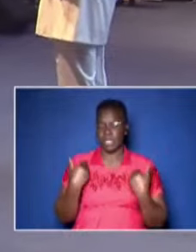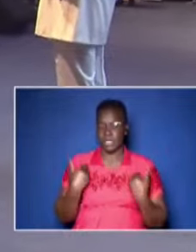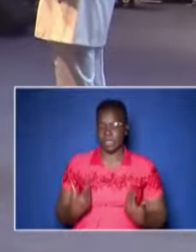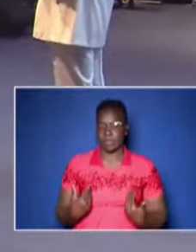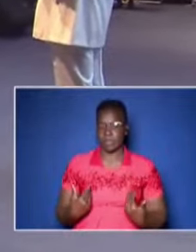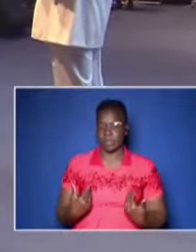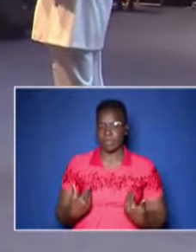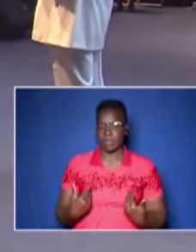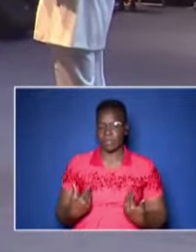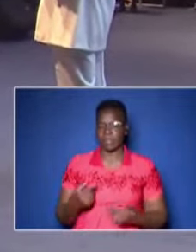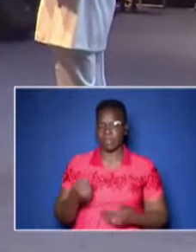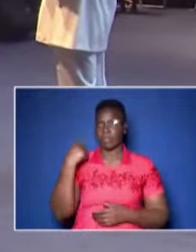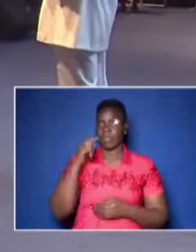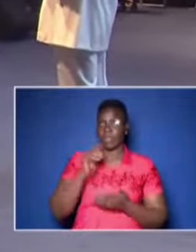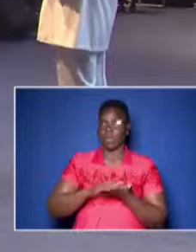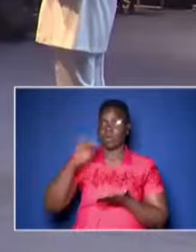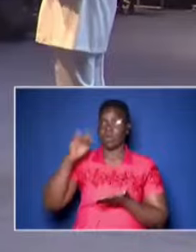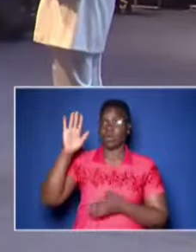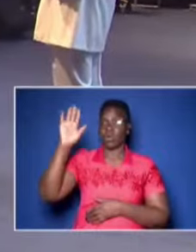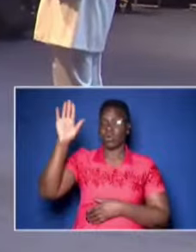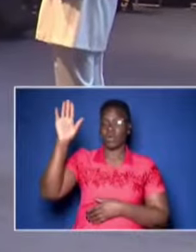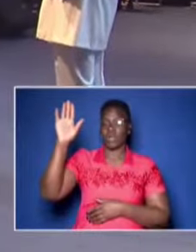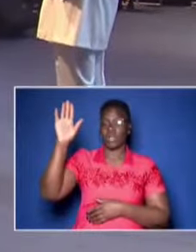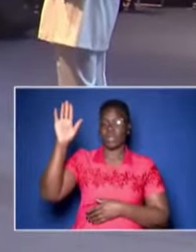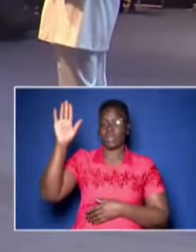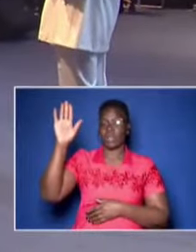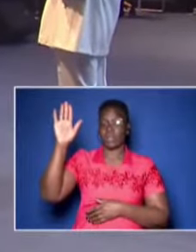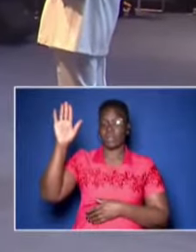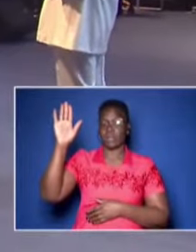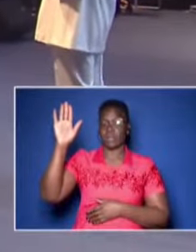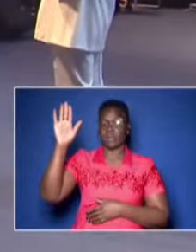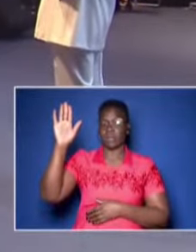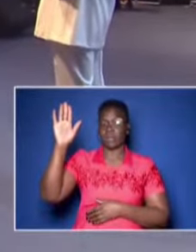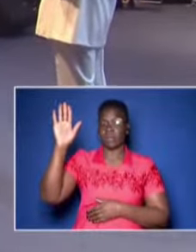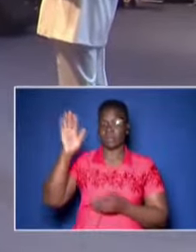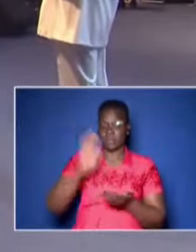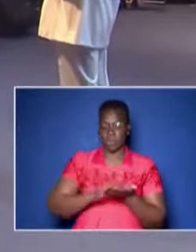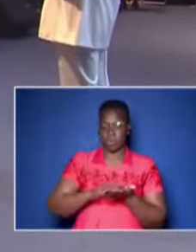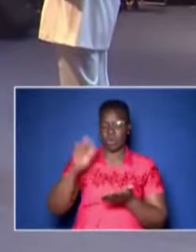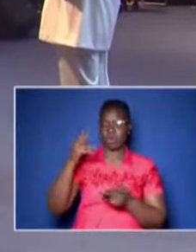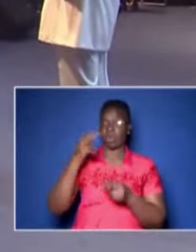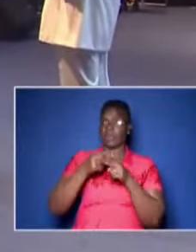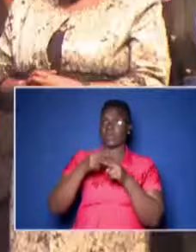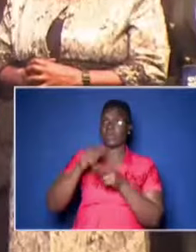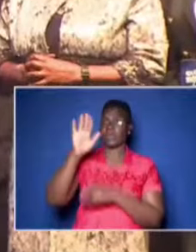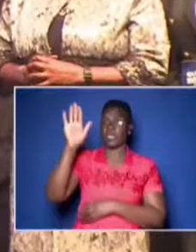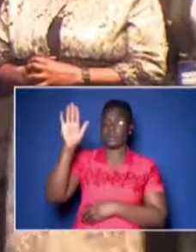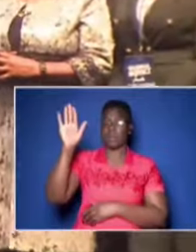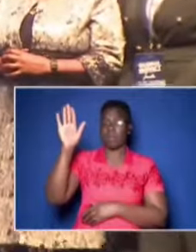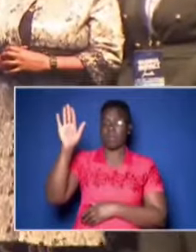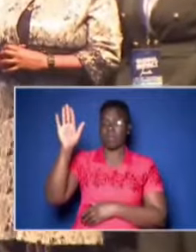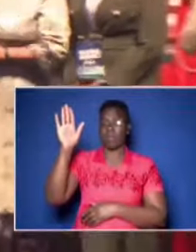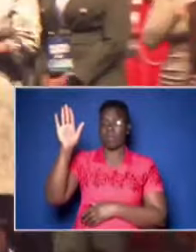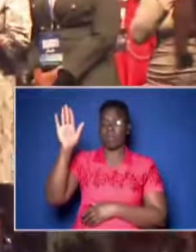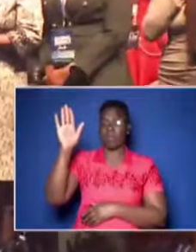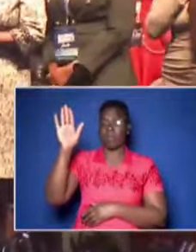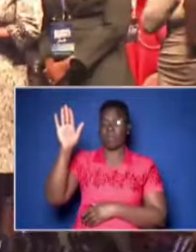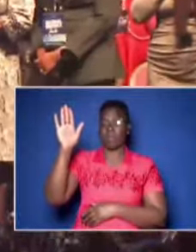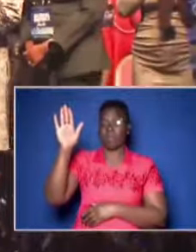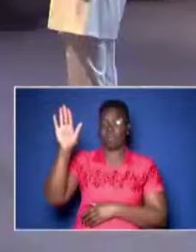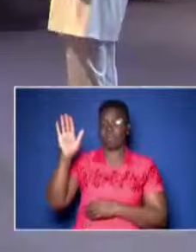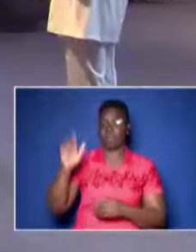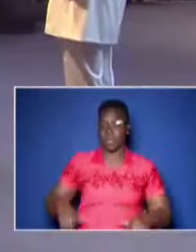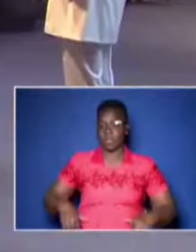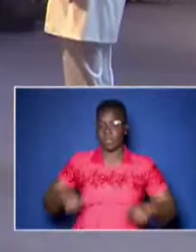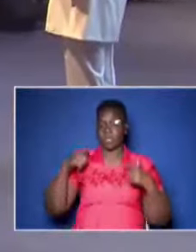me for For Your Glory For Your Glory glorify your name glorify your name in my